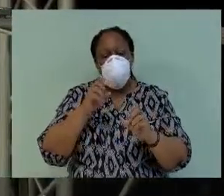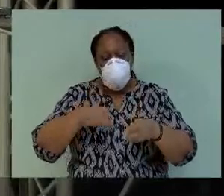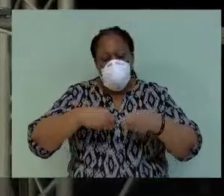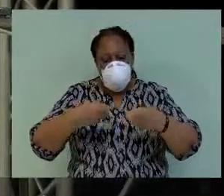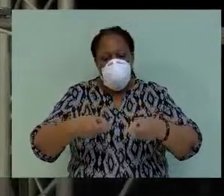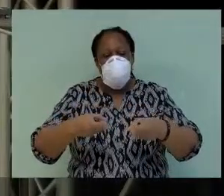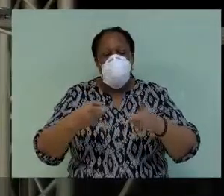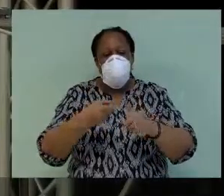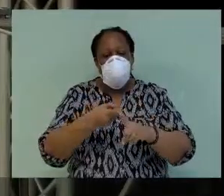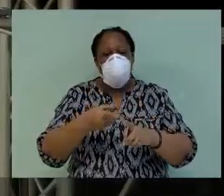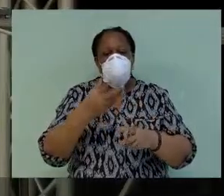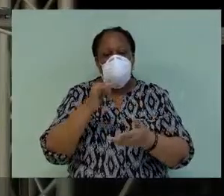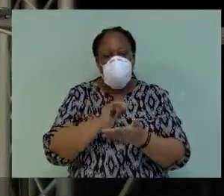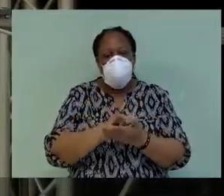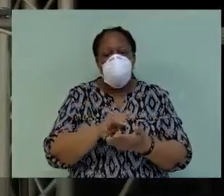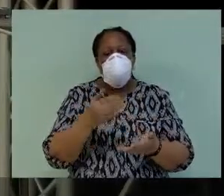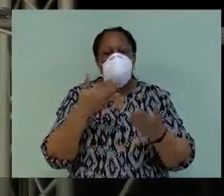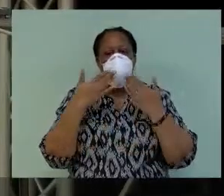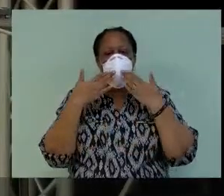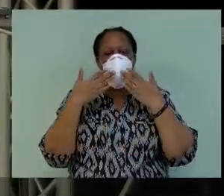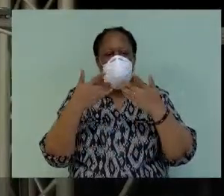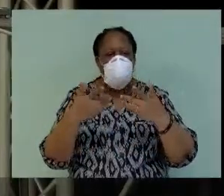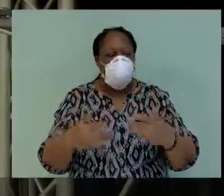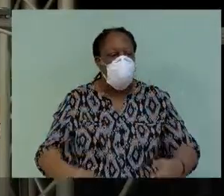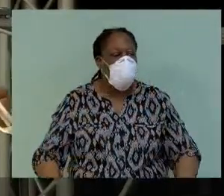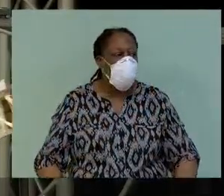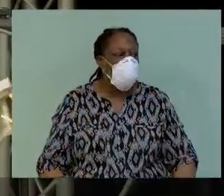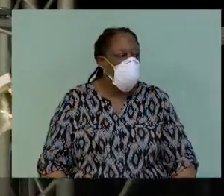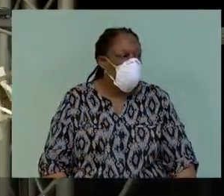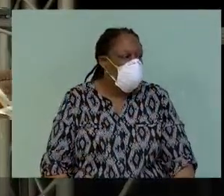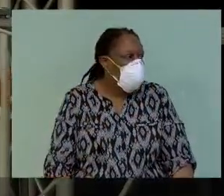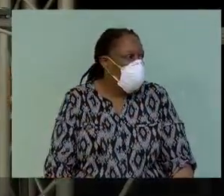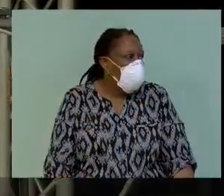venture. Thank you.